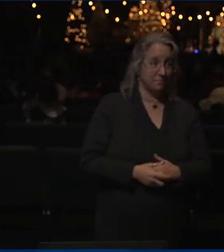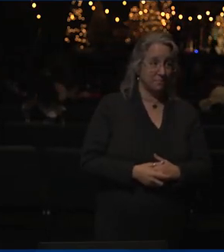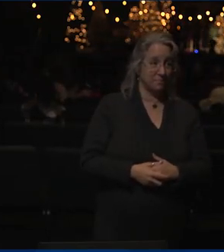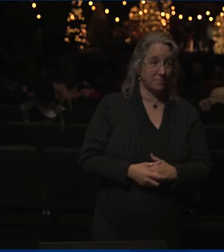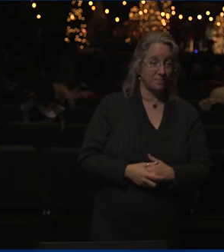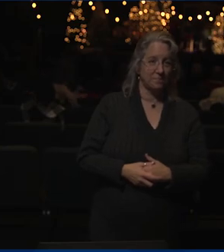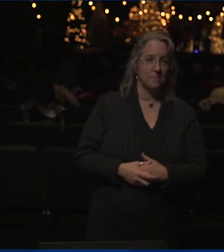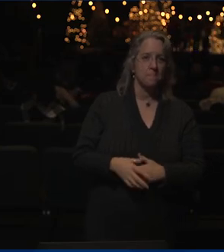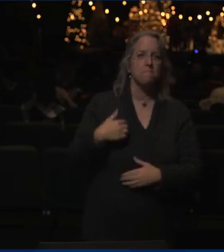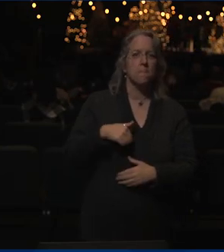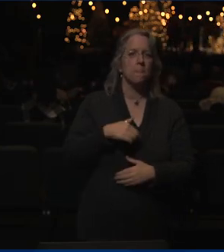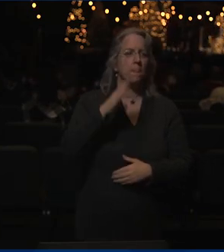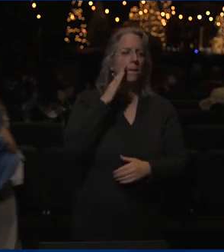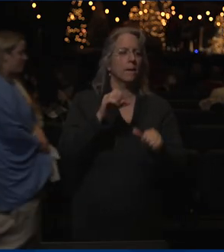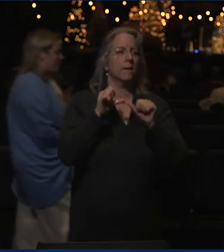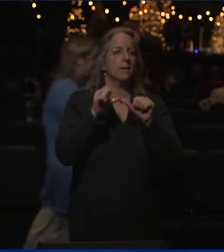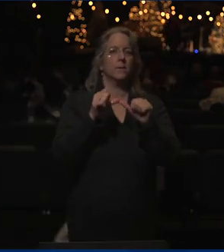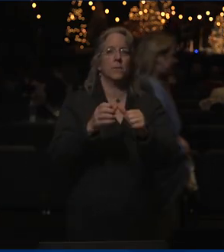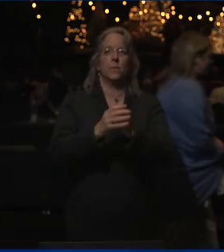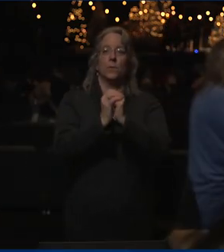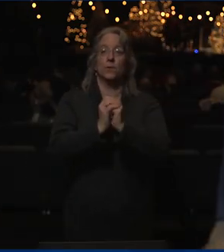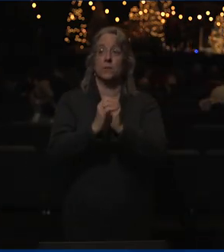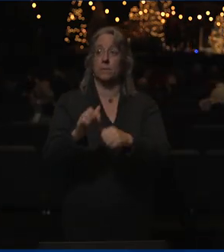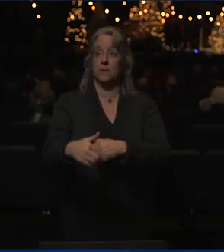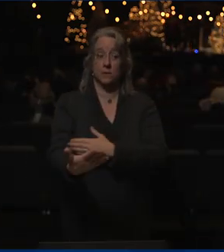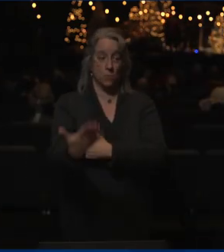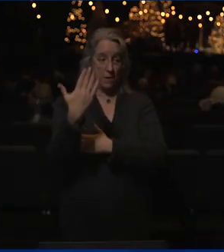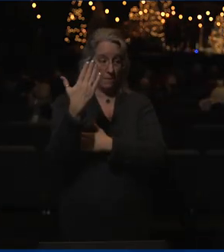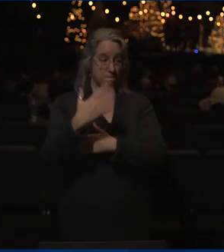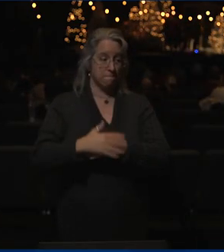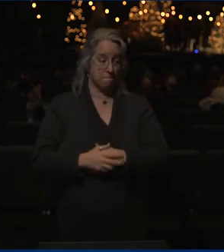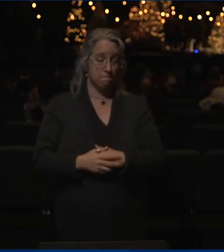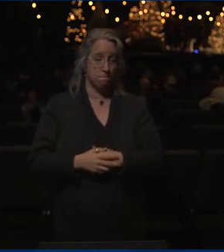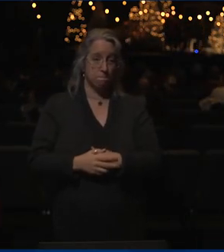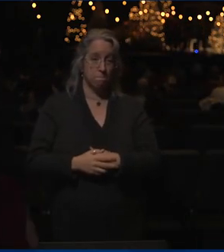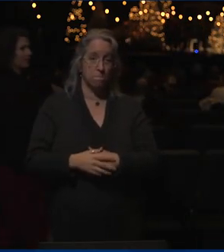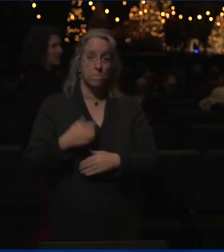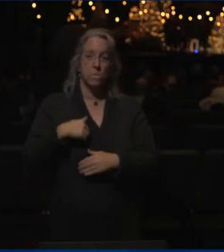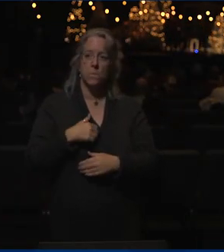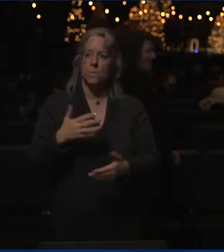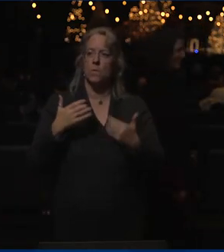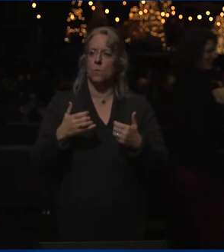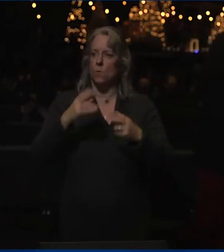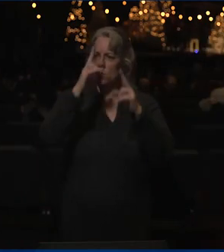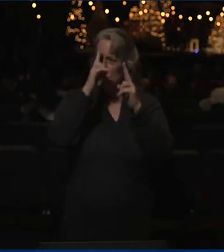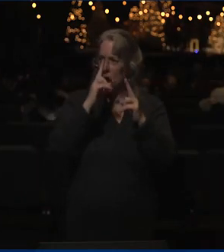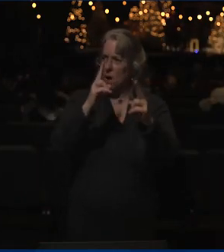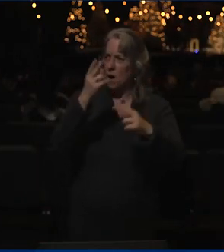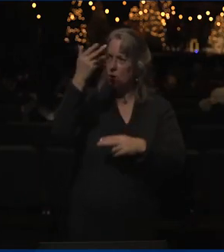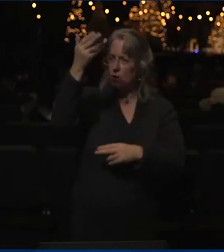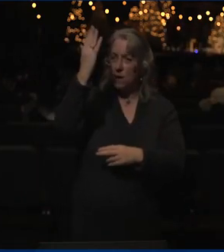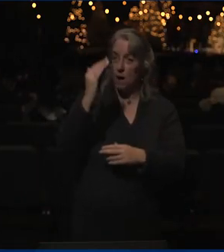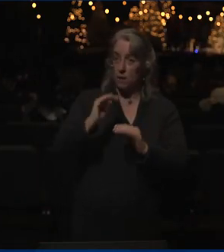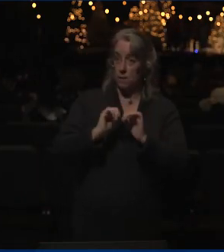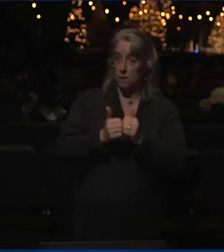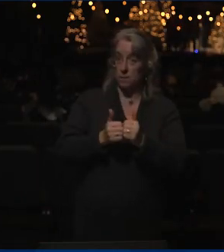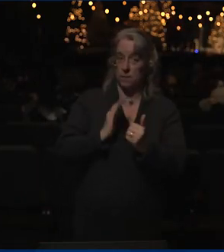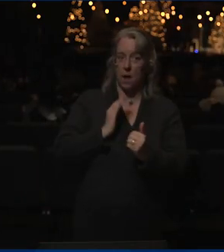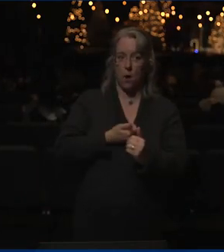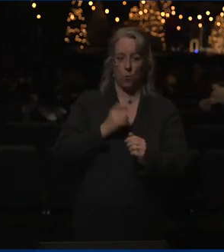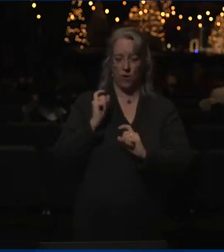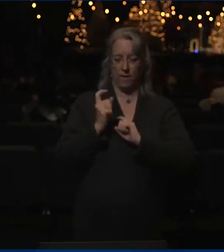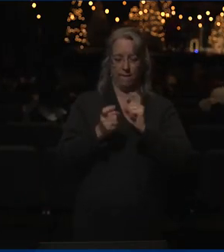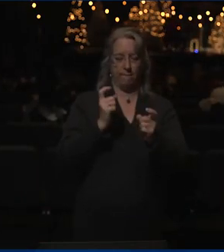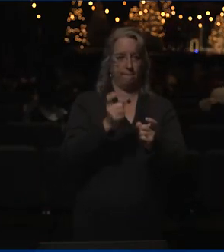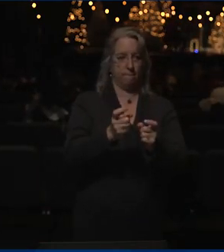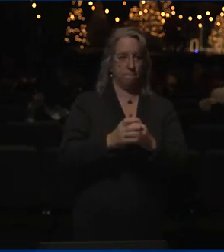Well, we're going to continue our worship this morning by taking a moment to honor God through our giving. You see, when we come to